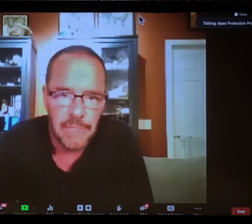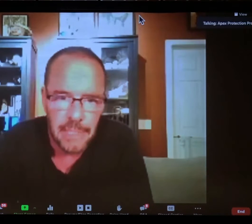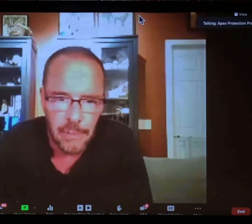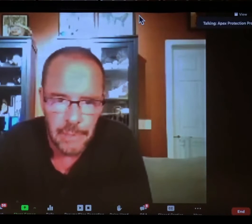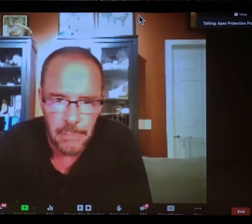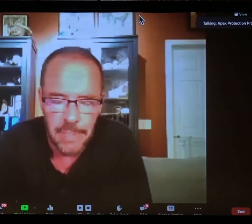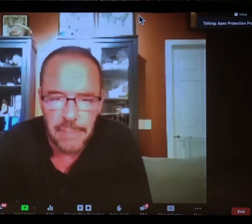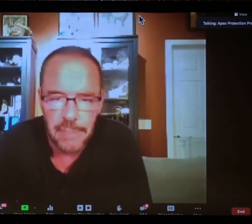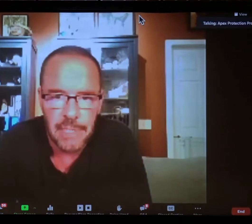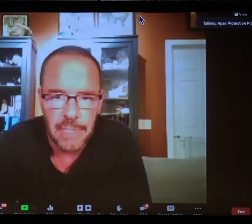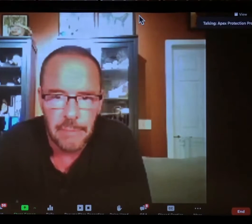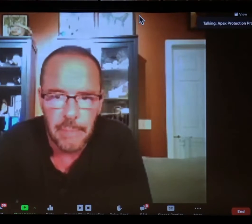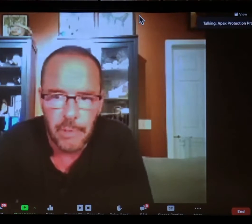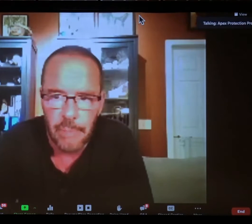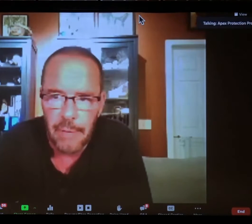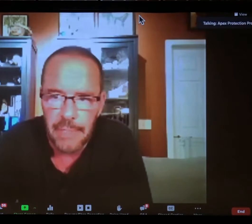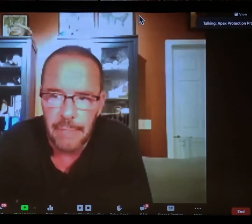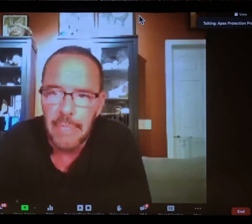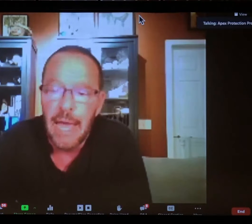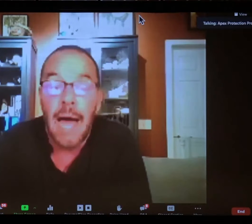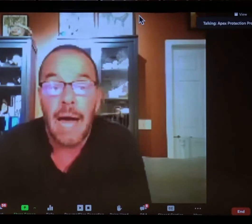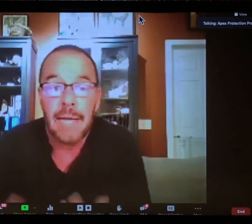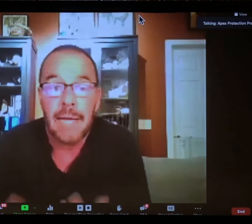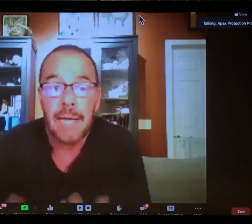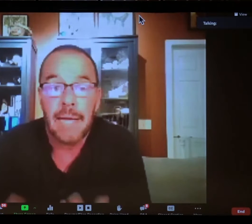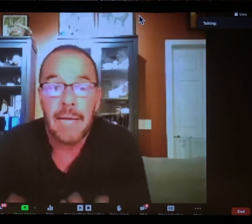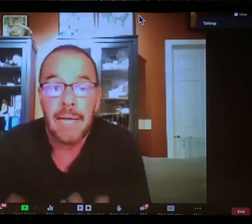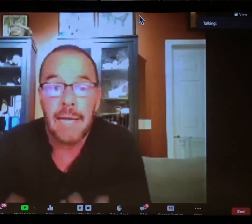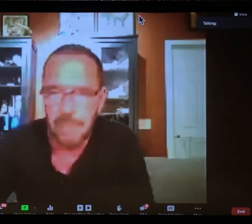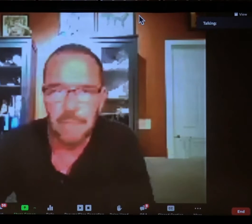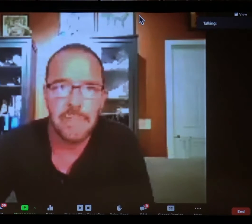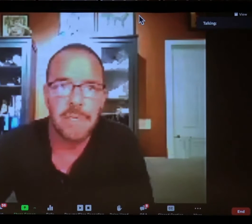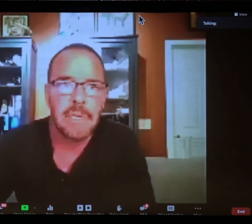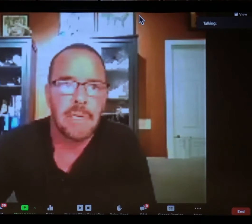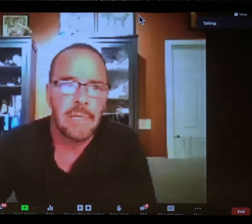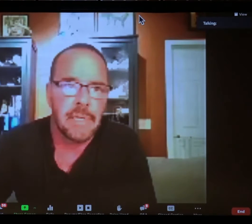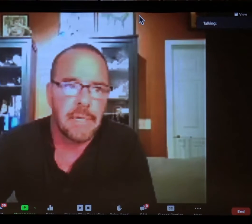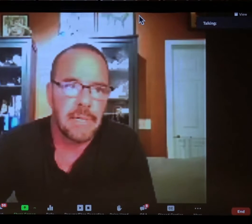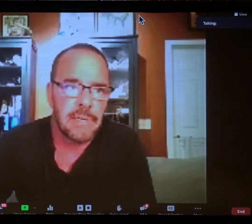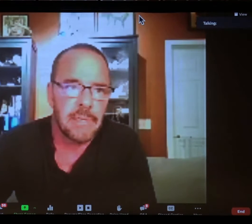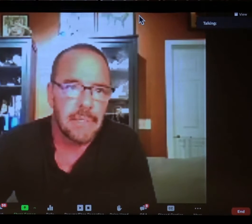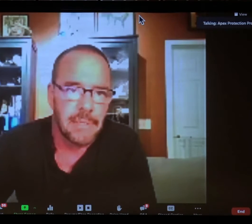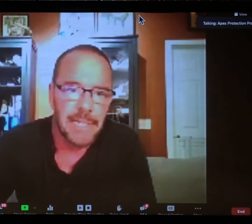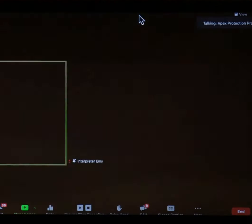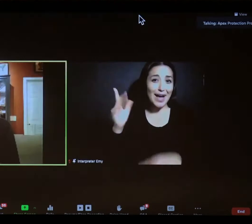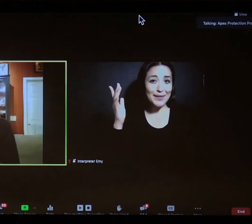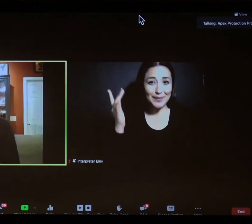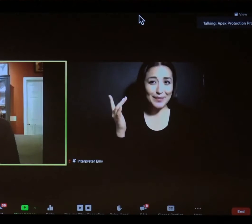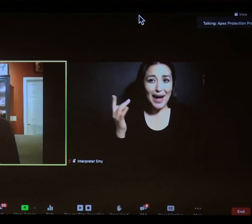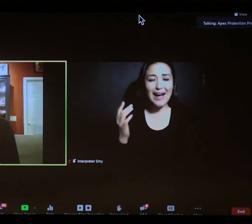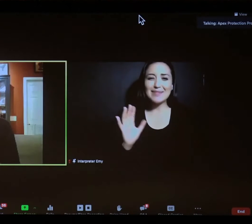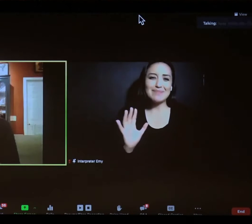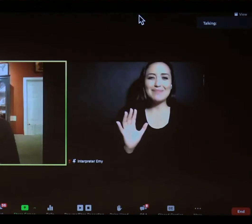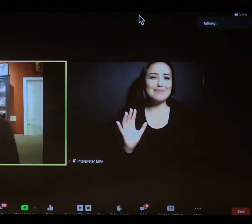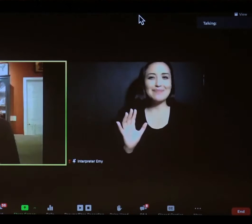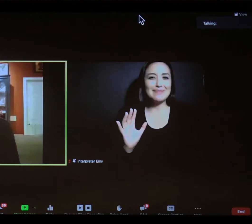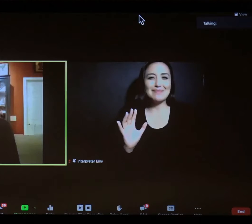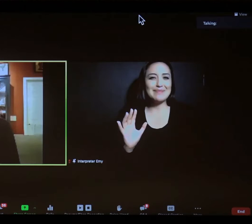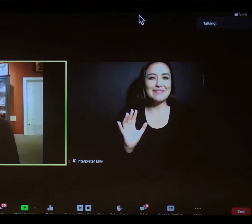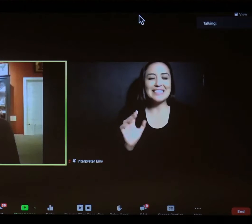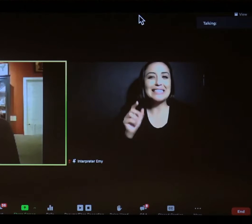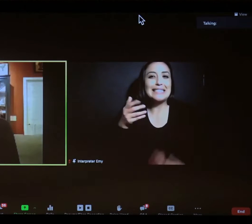out with Neo a little bit and tell you a little bit more about him. I am not going outside because Neo is still very skittish